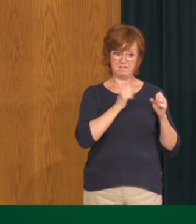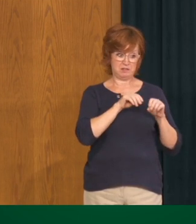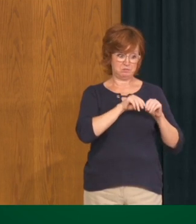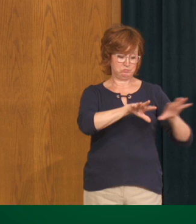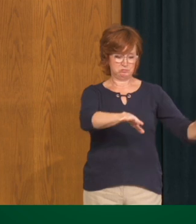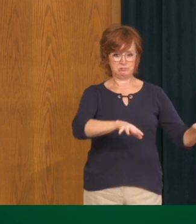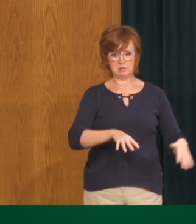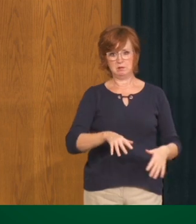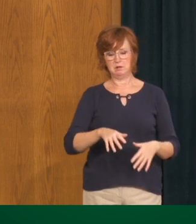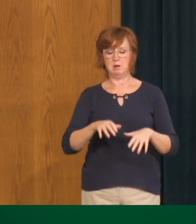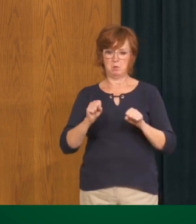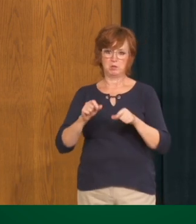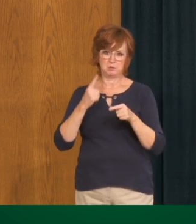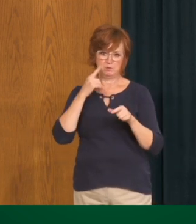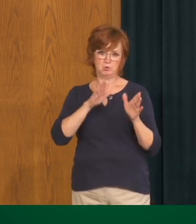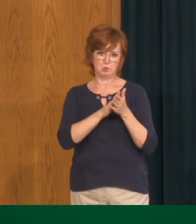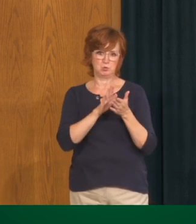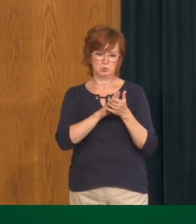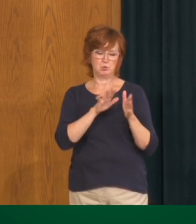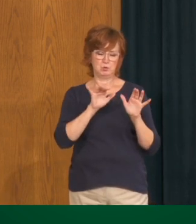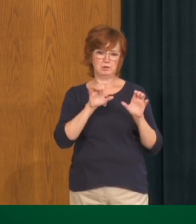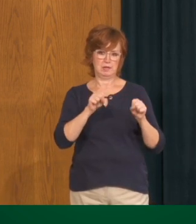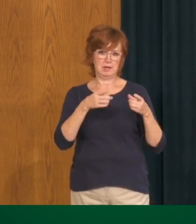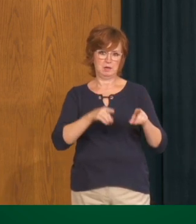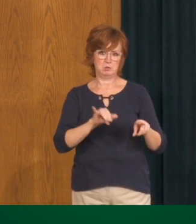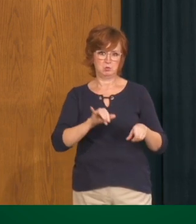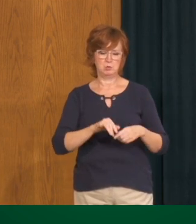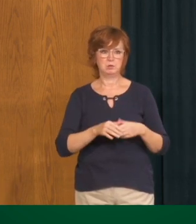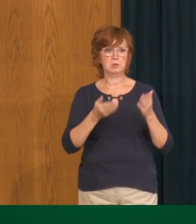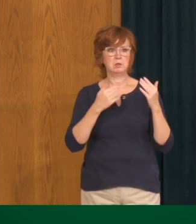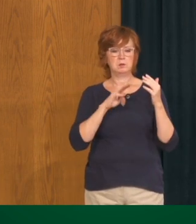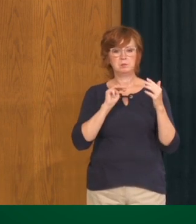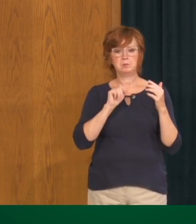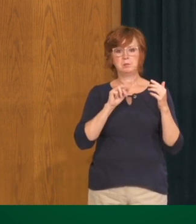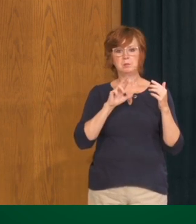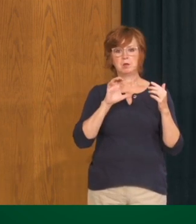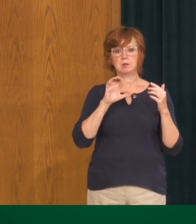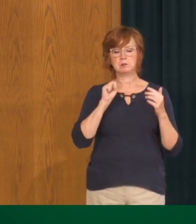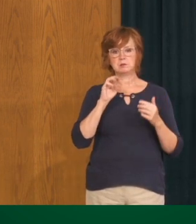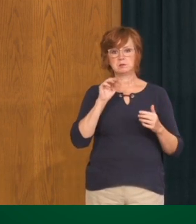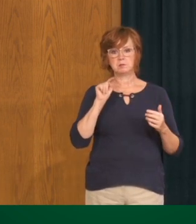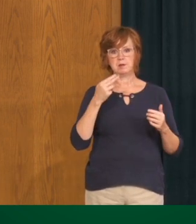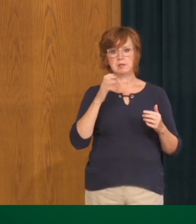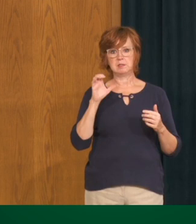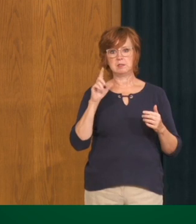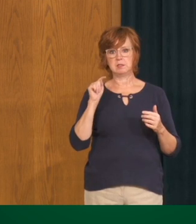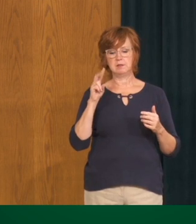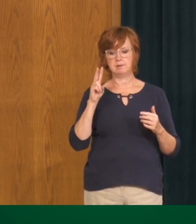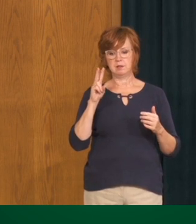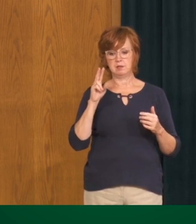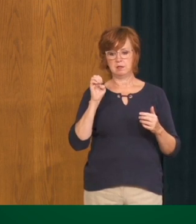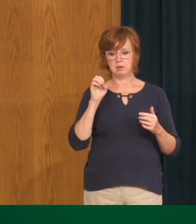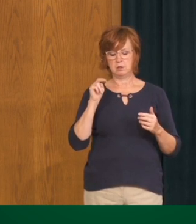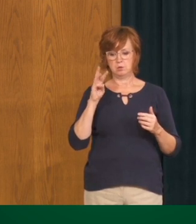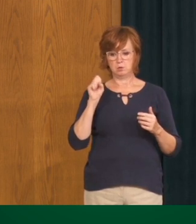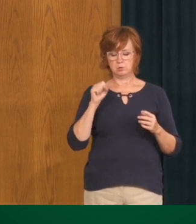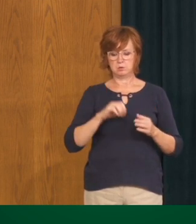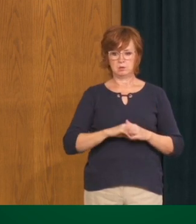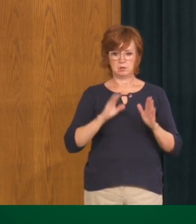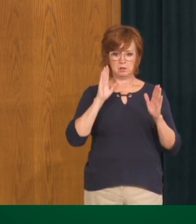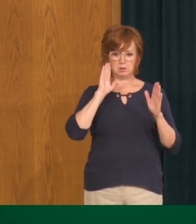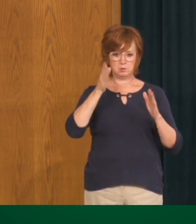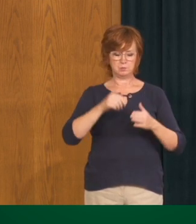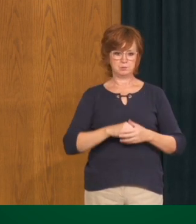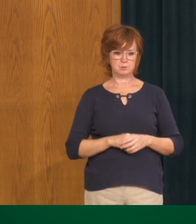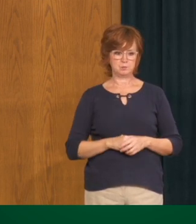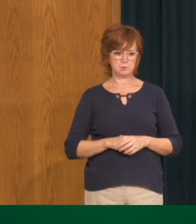We'll take our next question on the phone line. We have Mark Smith with CTV. Hi. With some schools moving